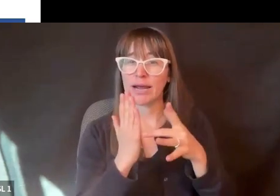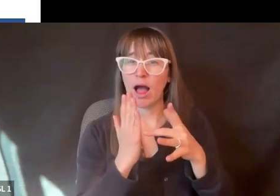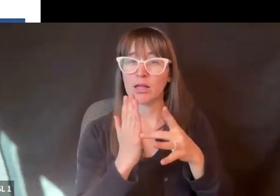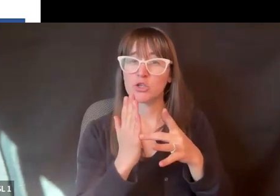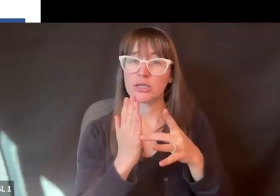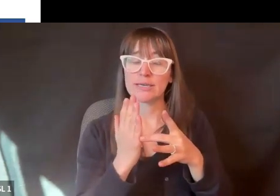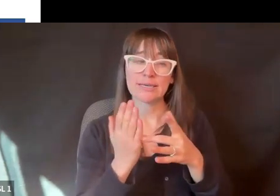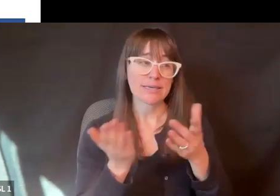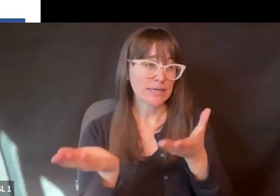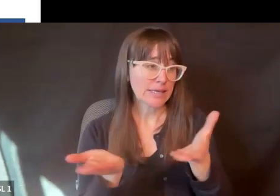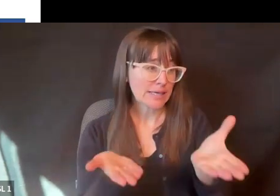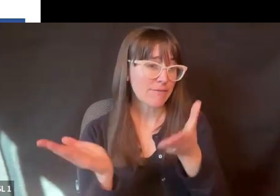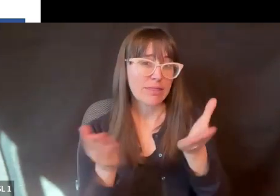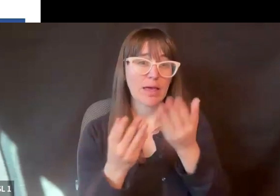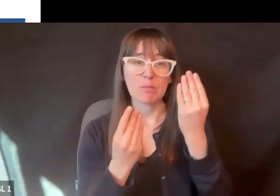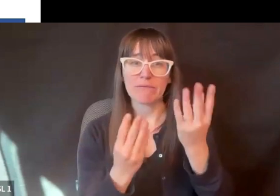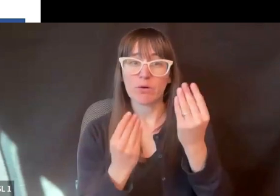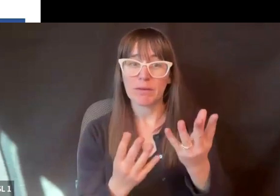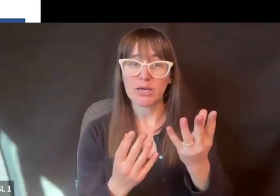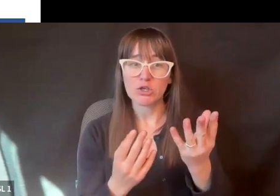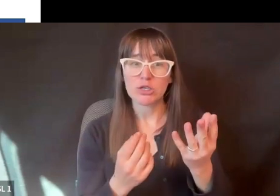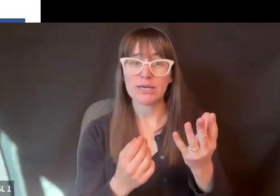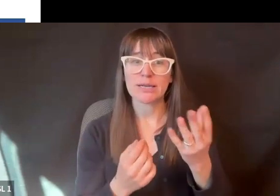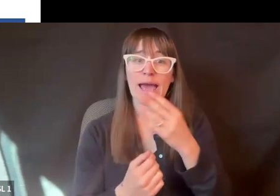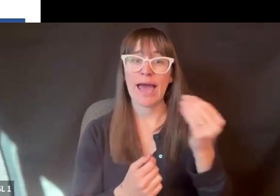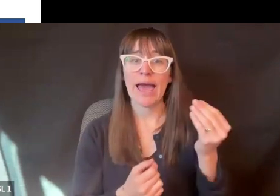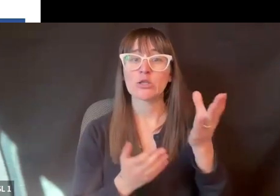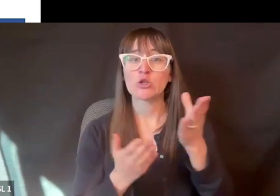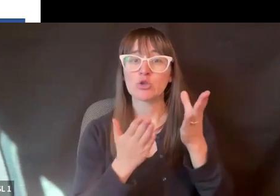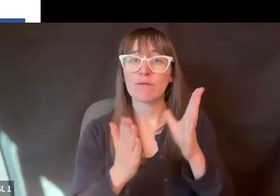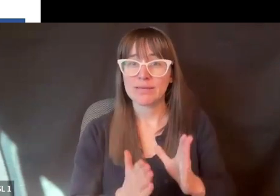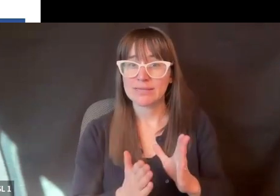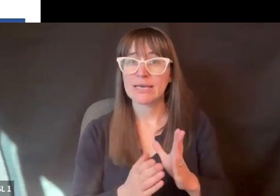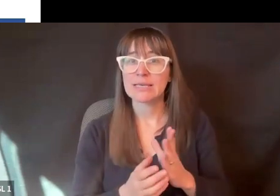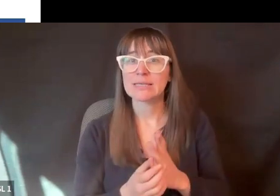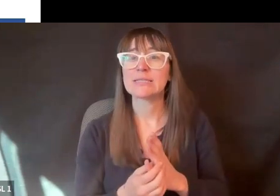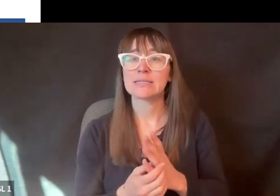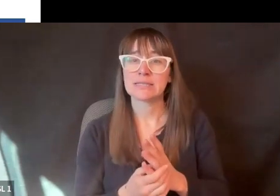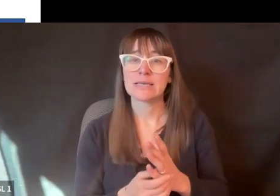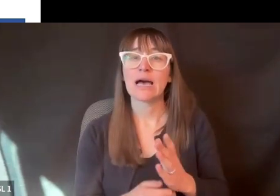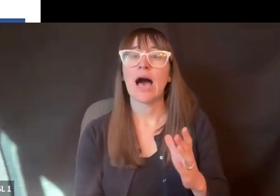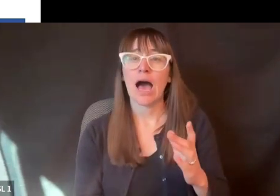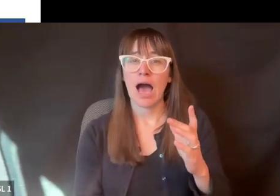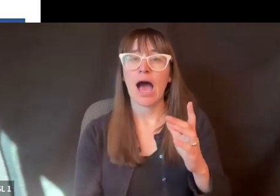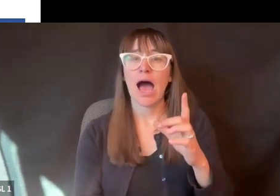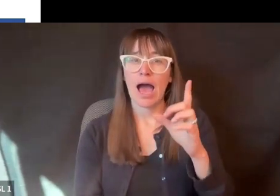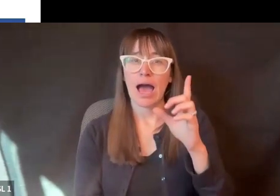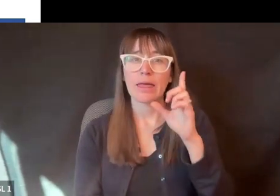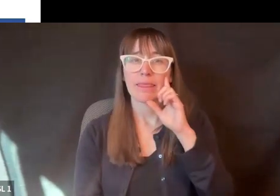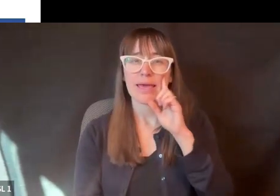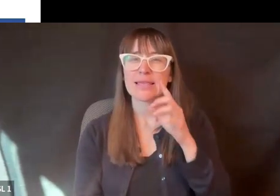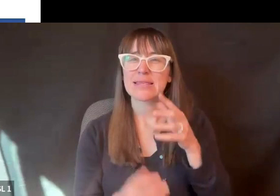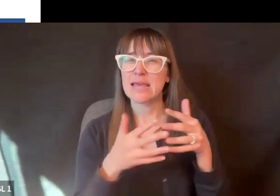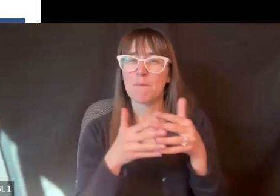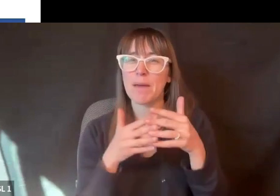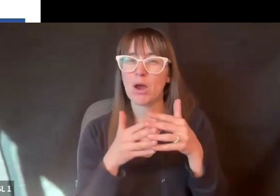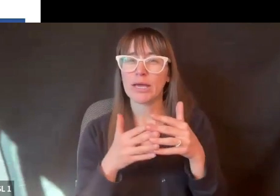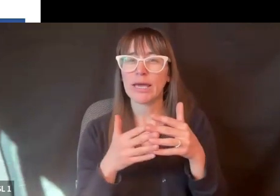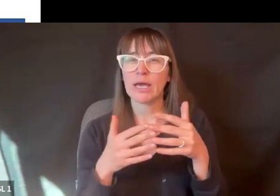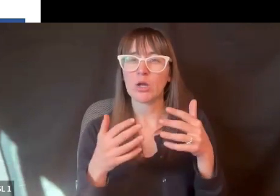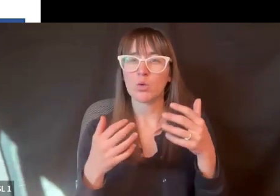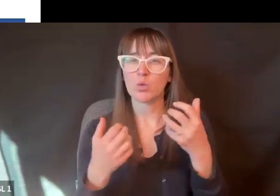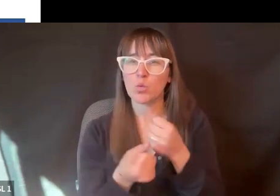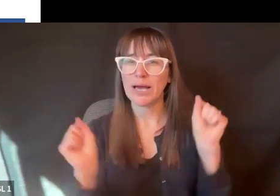for a little bit for technology to connect consumers to information and services. I believe this is American Rescue